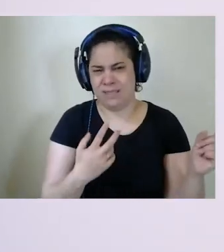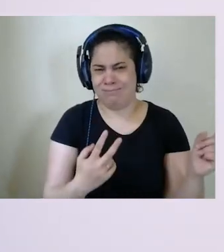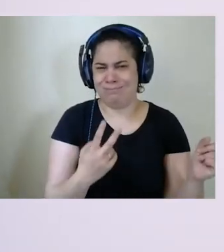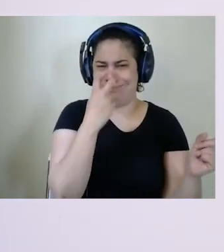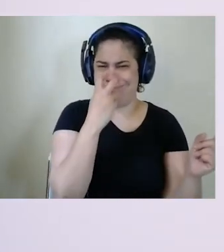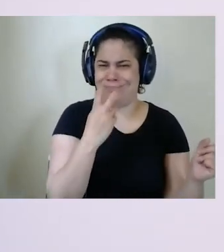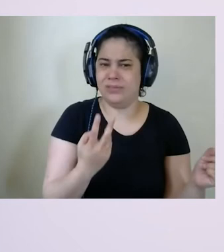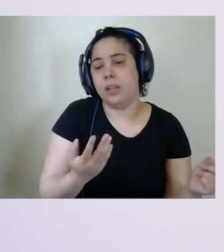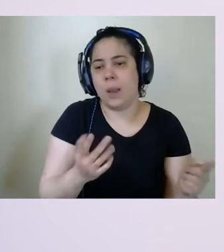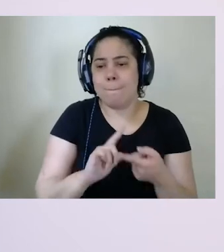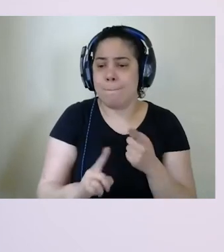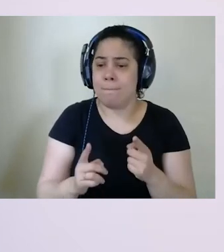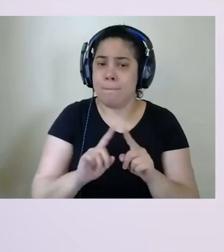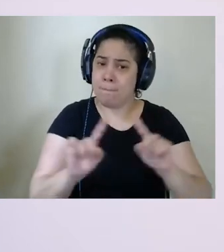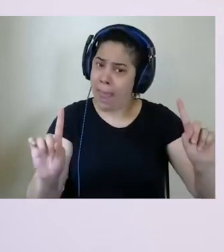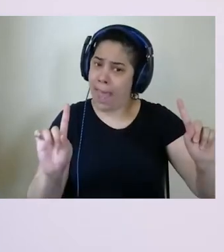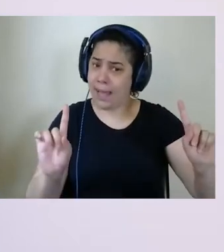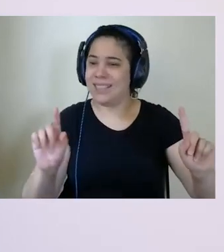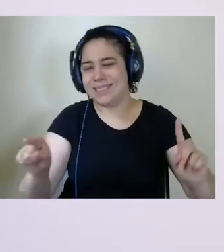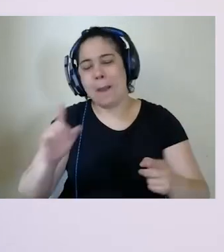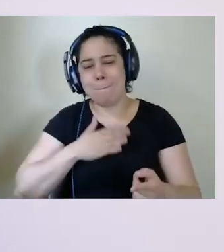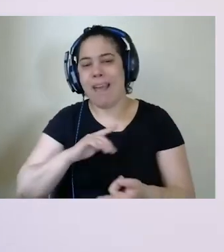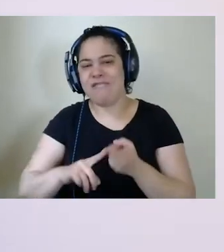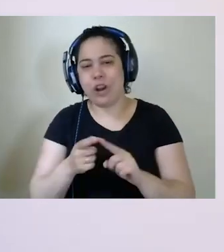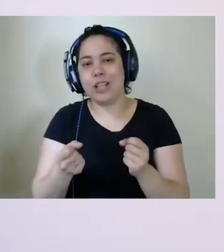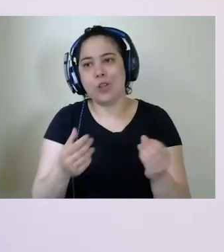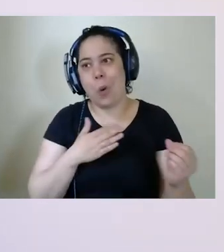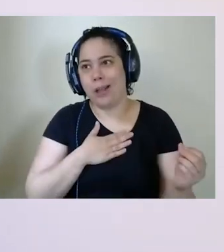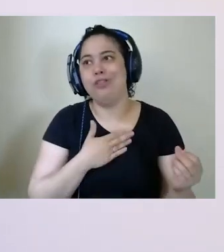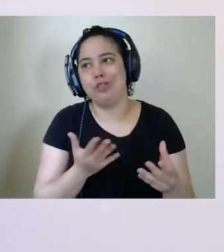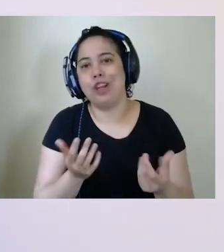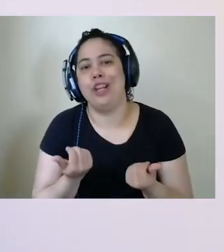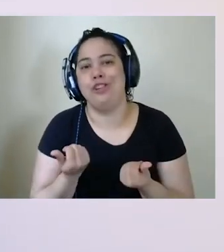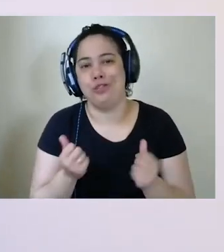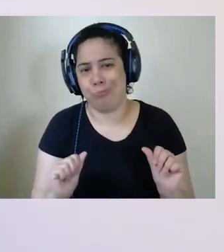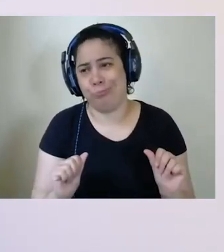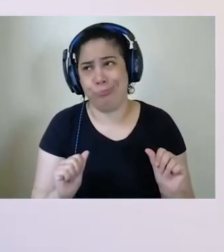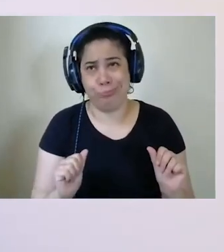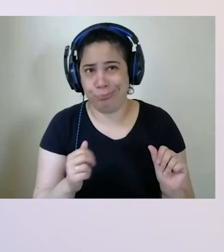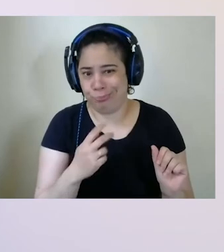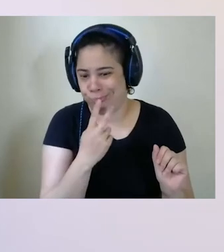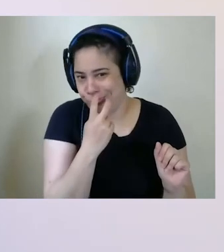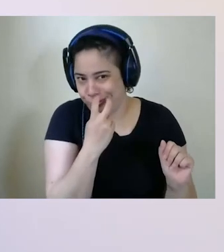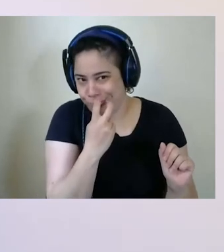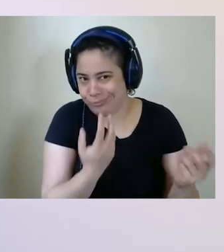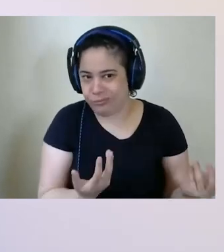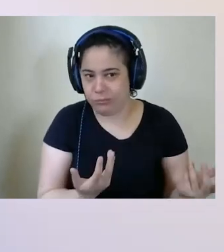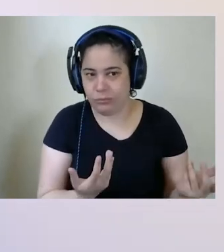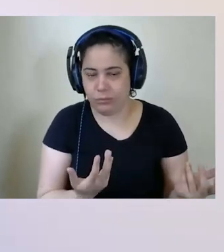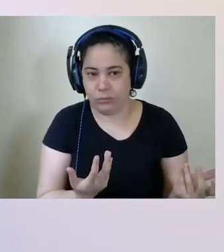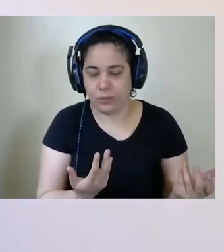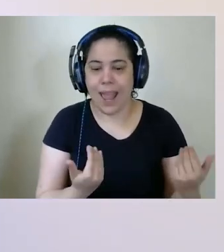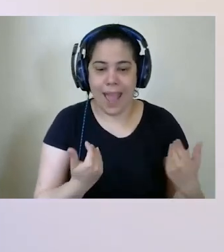my friend, so I agreed to do this, and I did it, and I have one of these histories, and